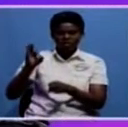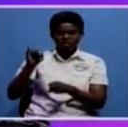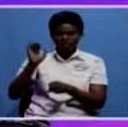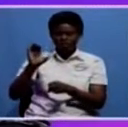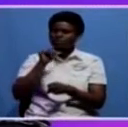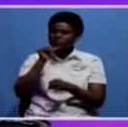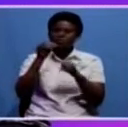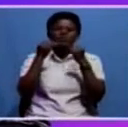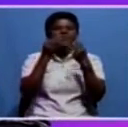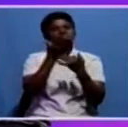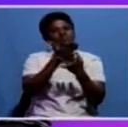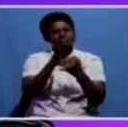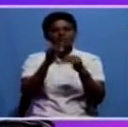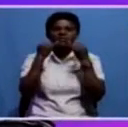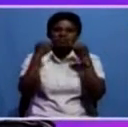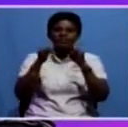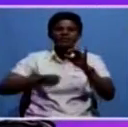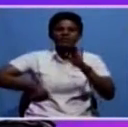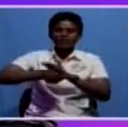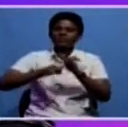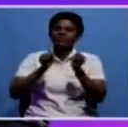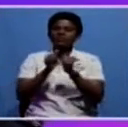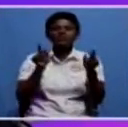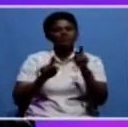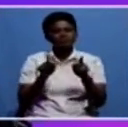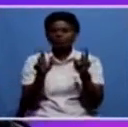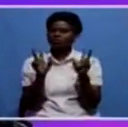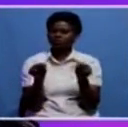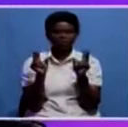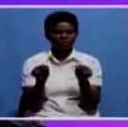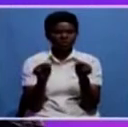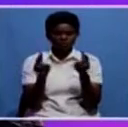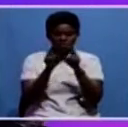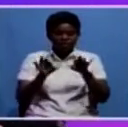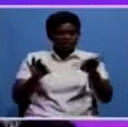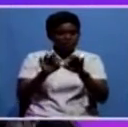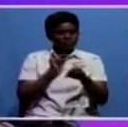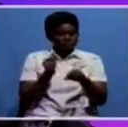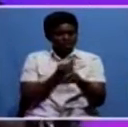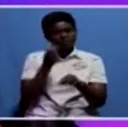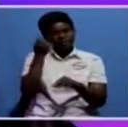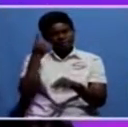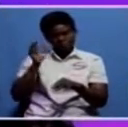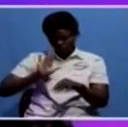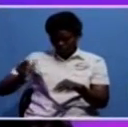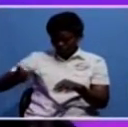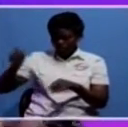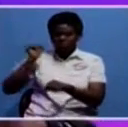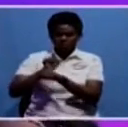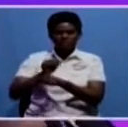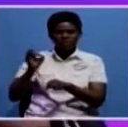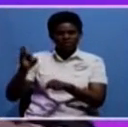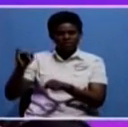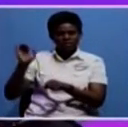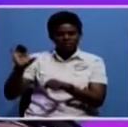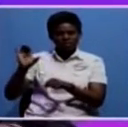share intelligence information with the citizens. Now, it's important we understand what they do is very important. But to